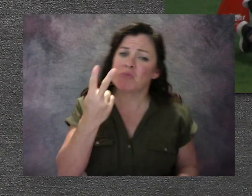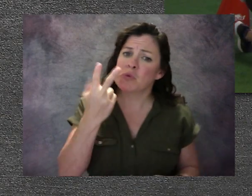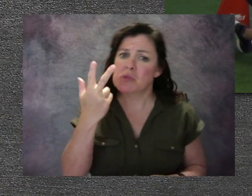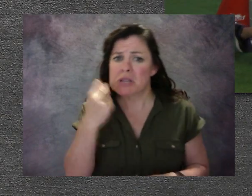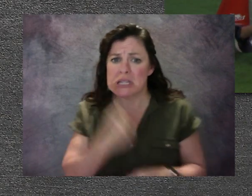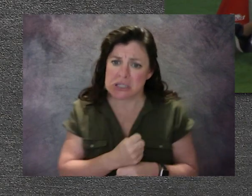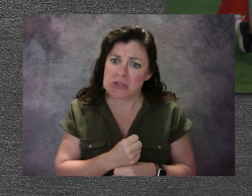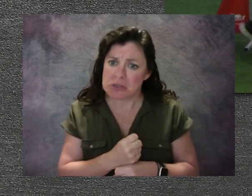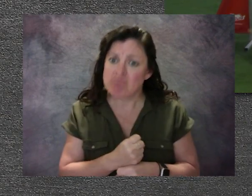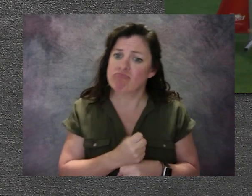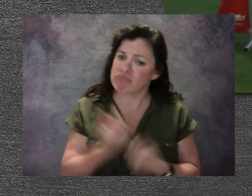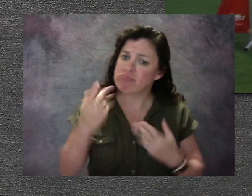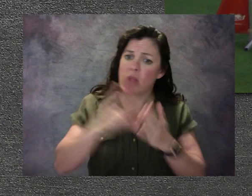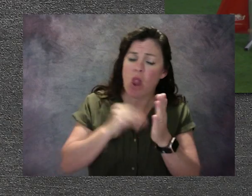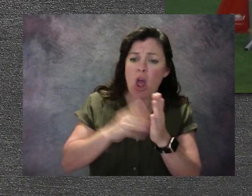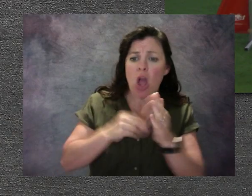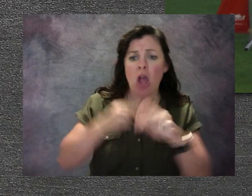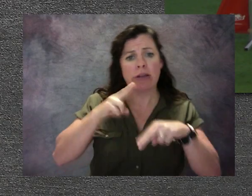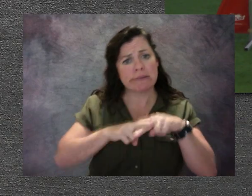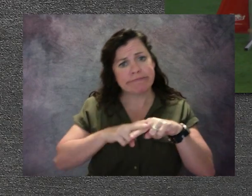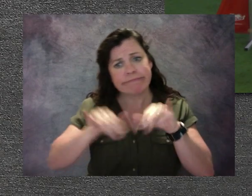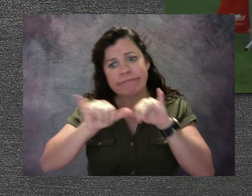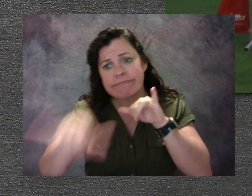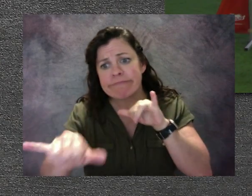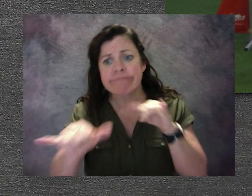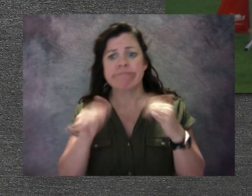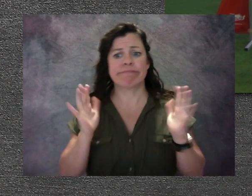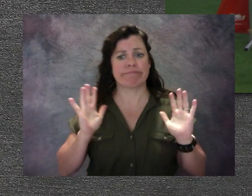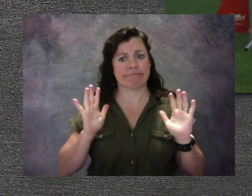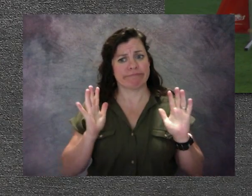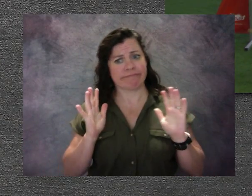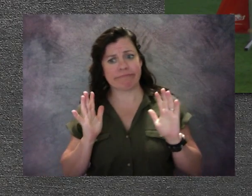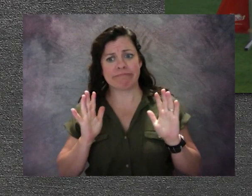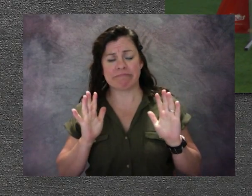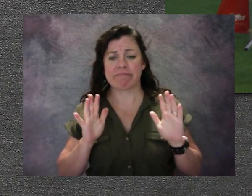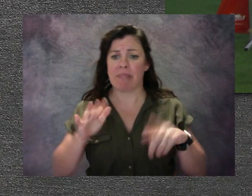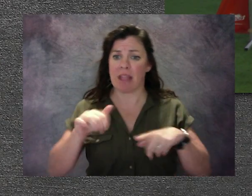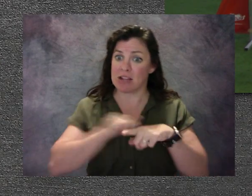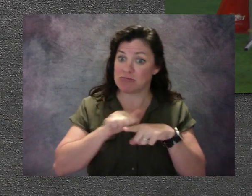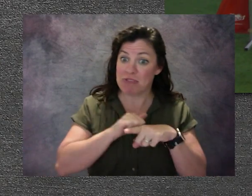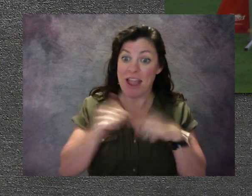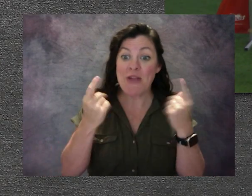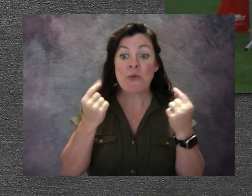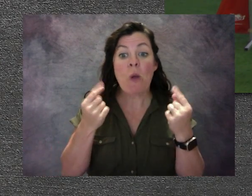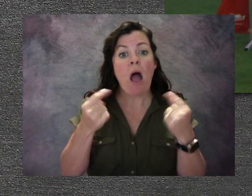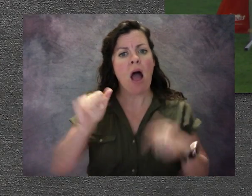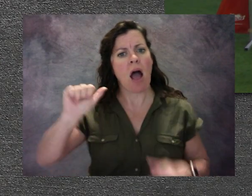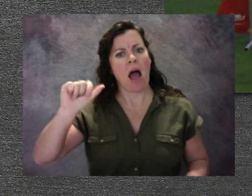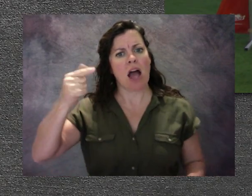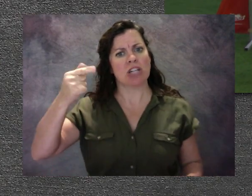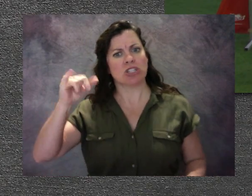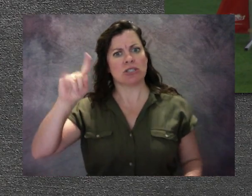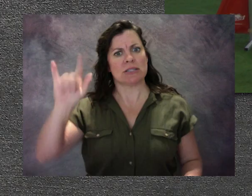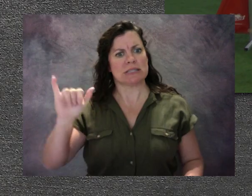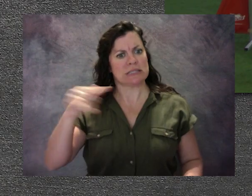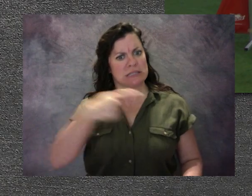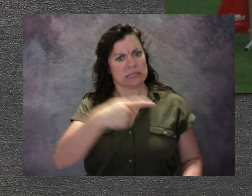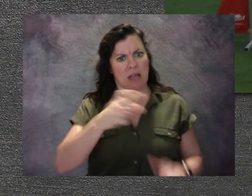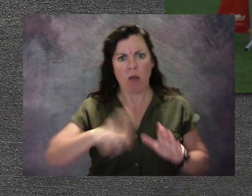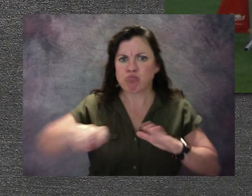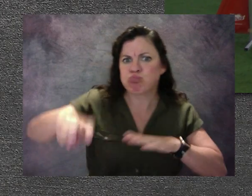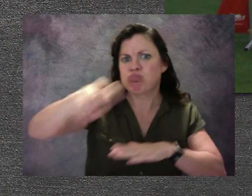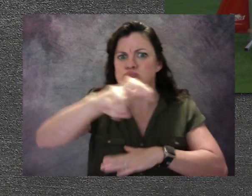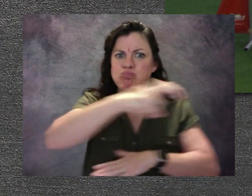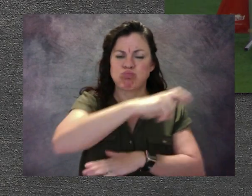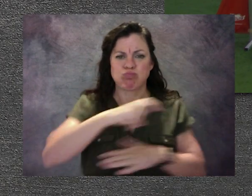sitting and the waiting, and now he's off doing agility, and he's doing actually pretty well. So he goes